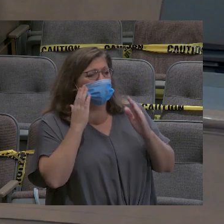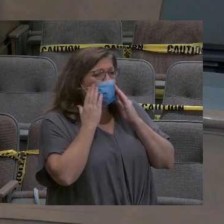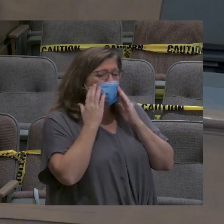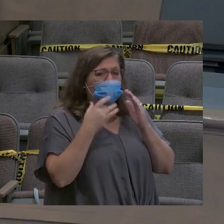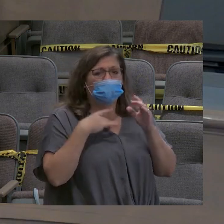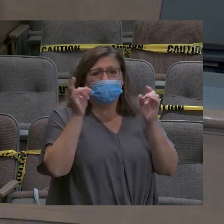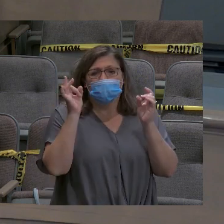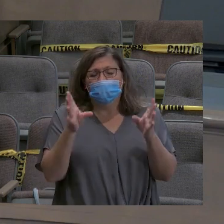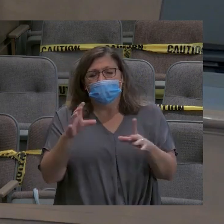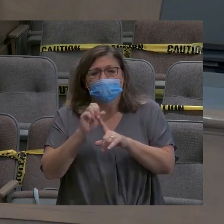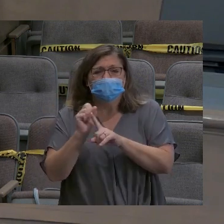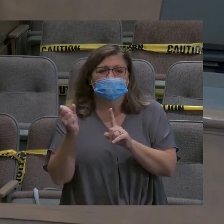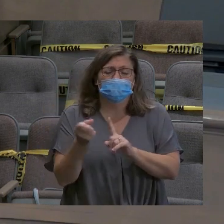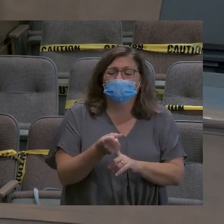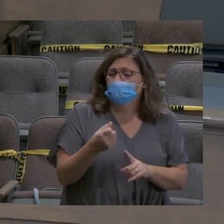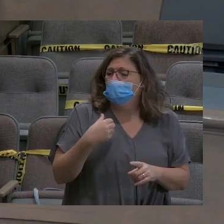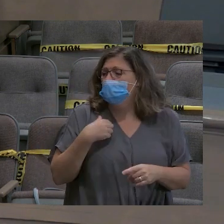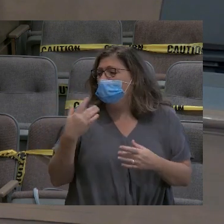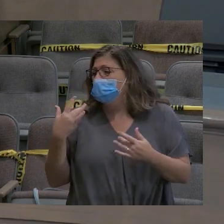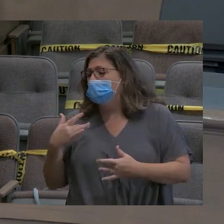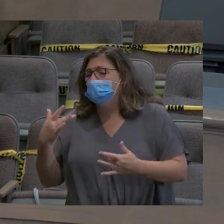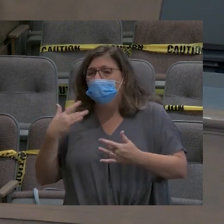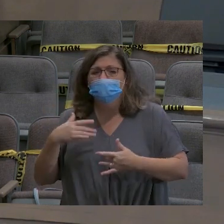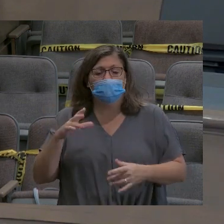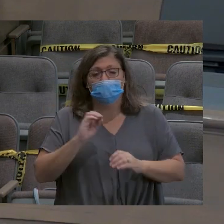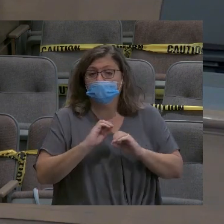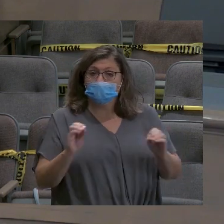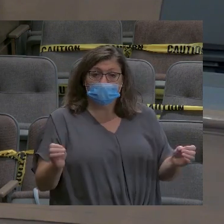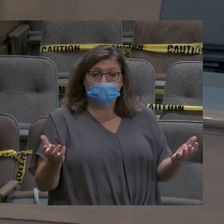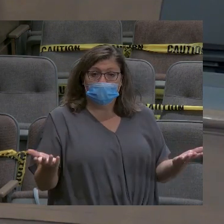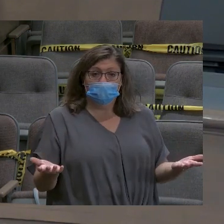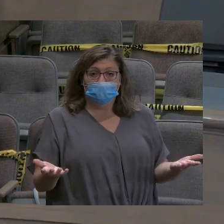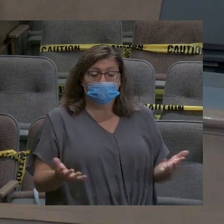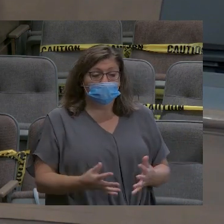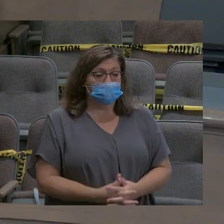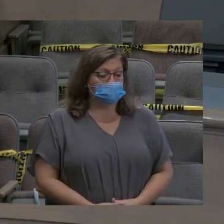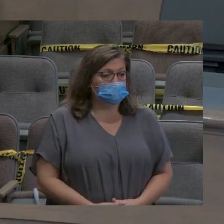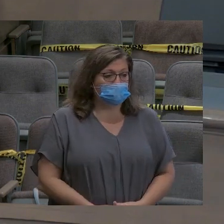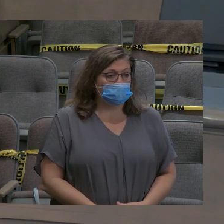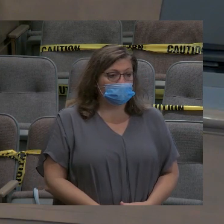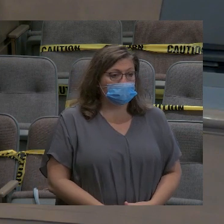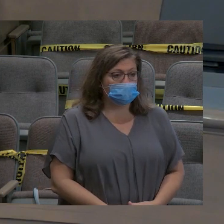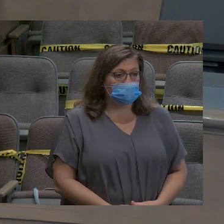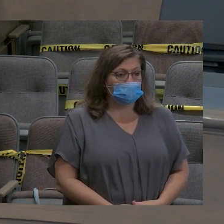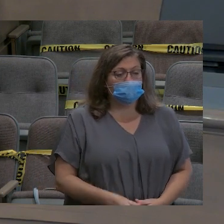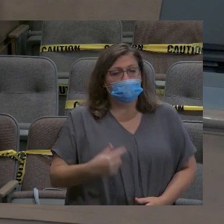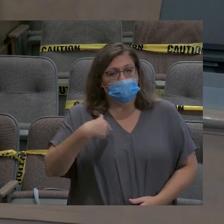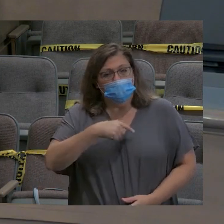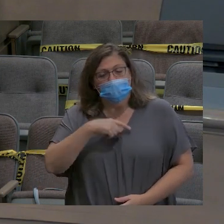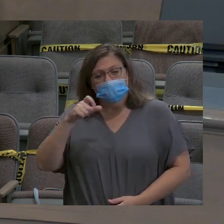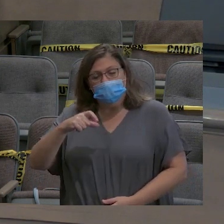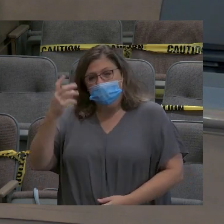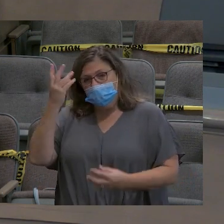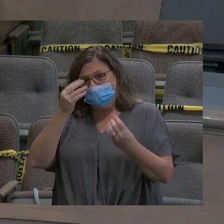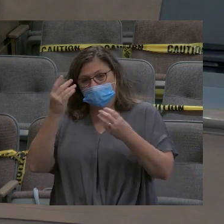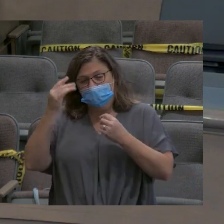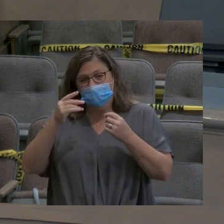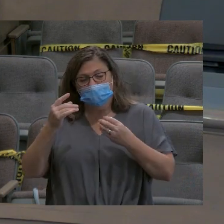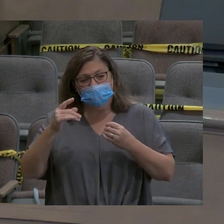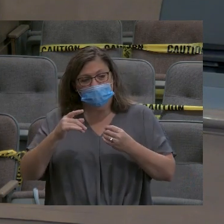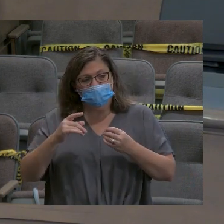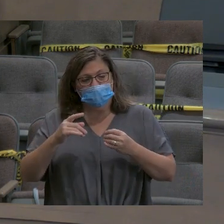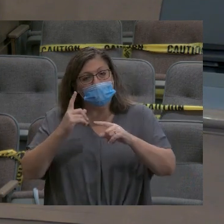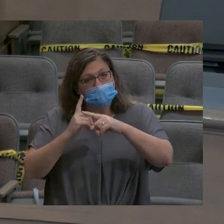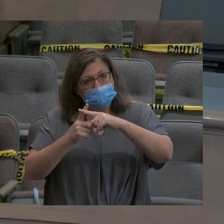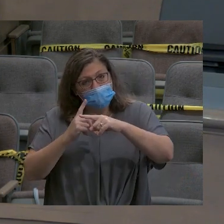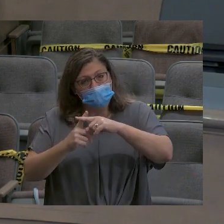apocalyptic things that happened to us. Woe is me. I think we need to think in different terms, because this